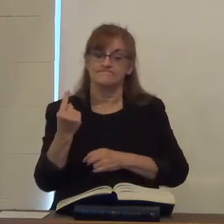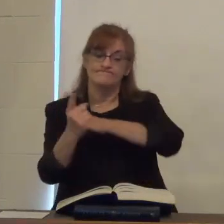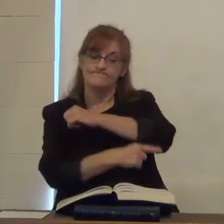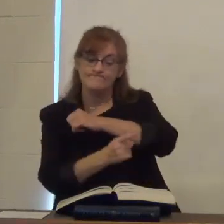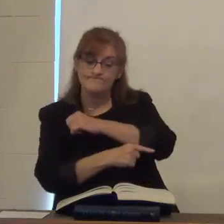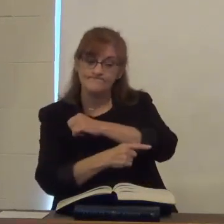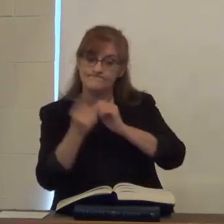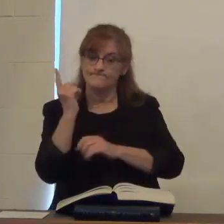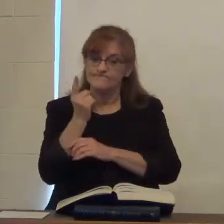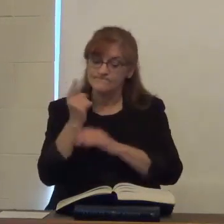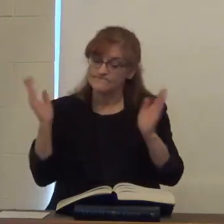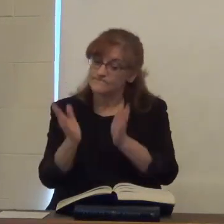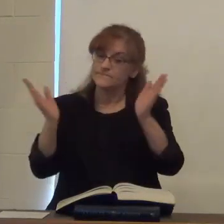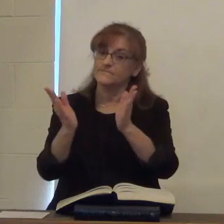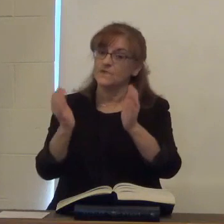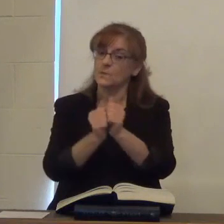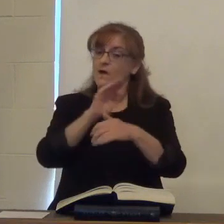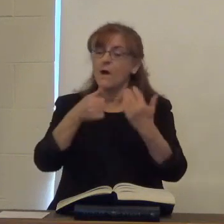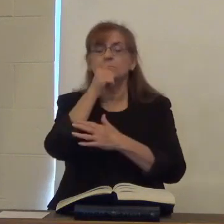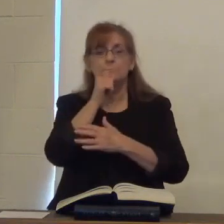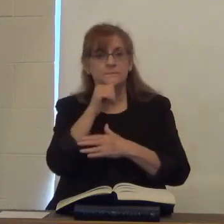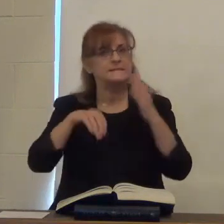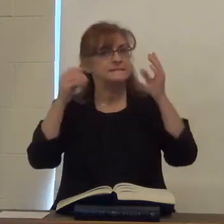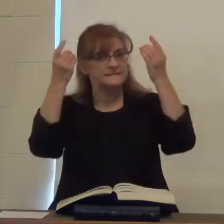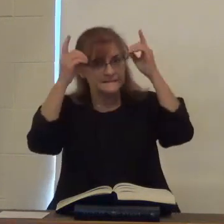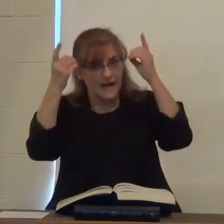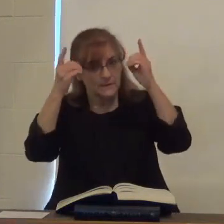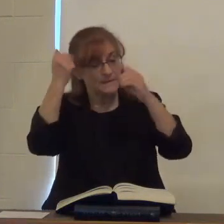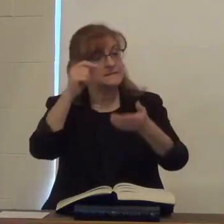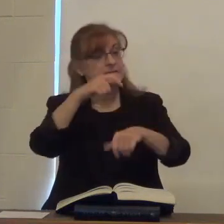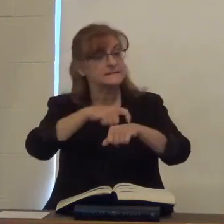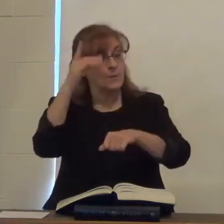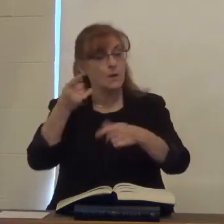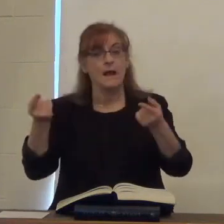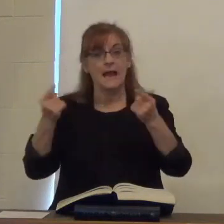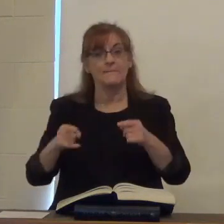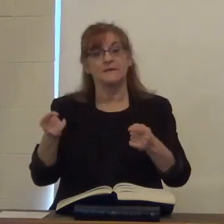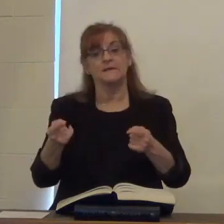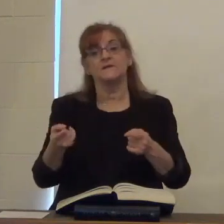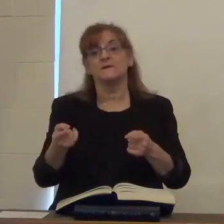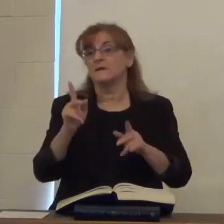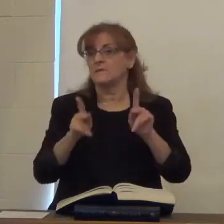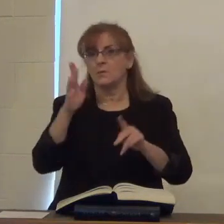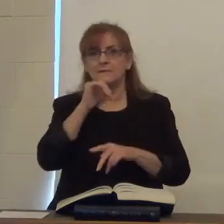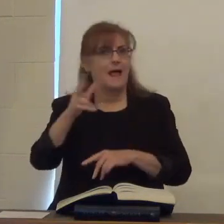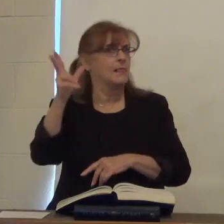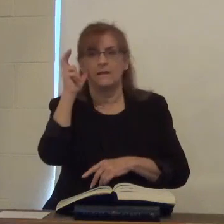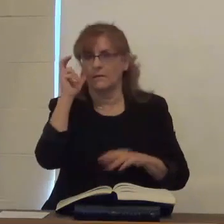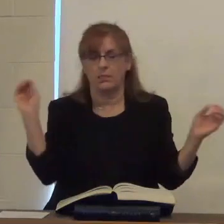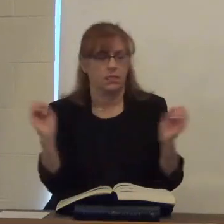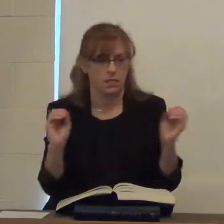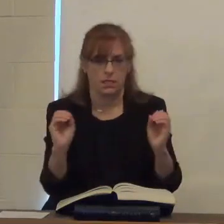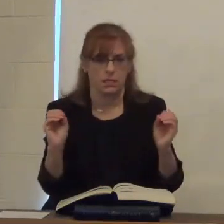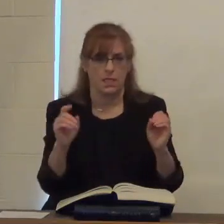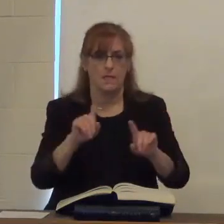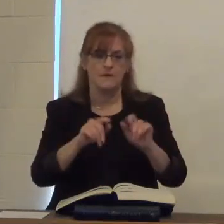rebuke, exhort with all longsuffering and doctrine. For the time will come when they will not endure sound doctrine, but after their